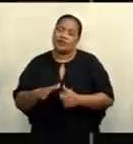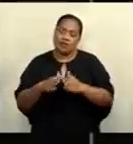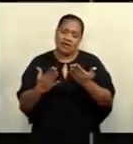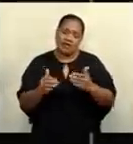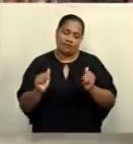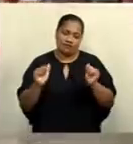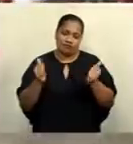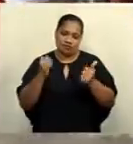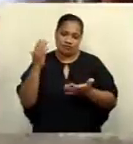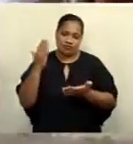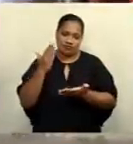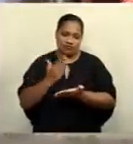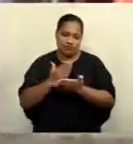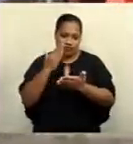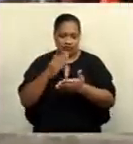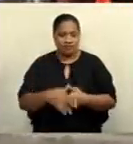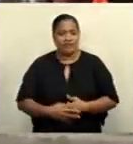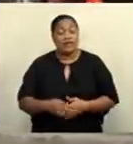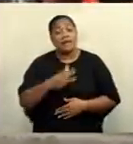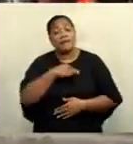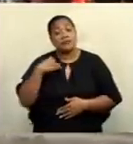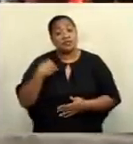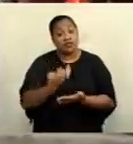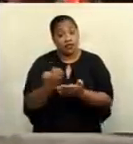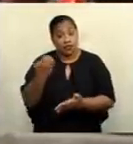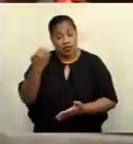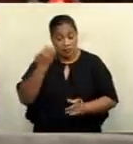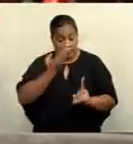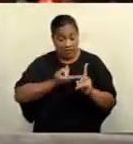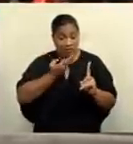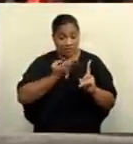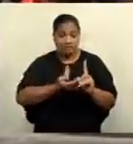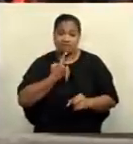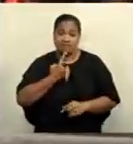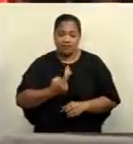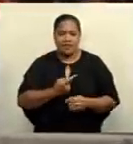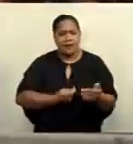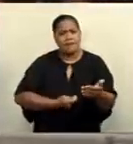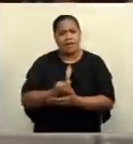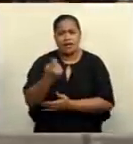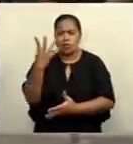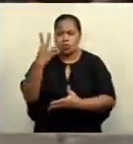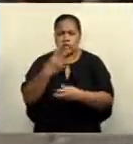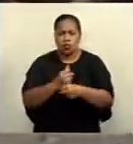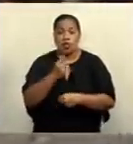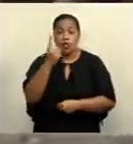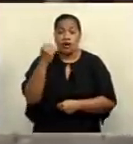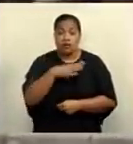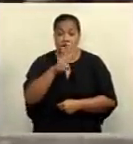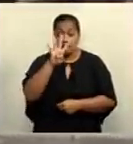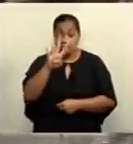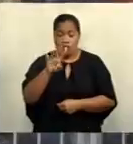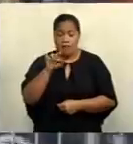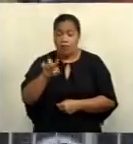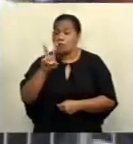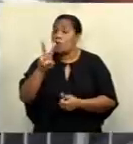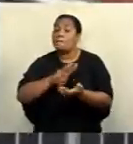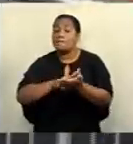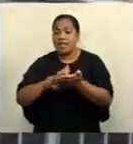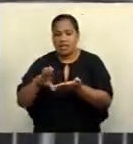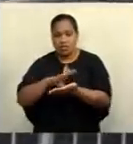verified. Minister for Economy Ayaz Said Qayyum says they have paid out a total of $104.2